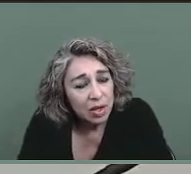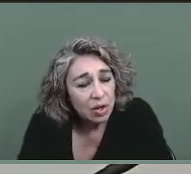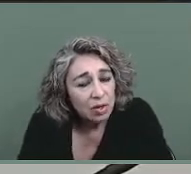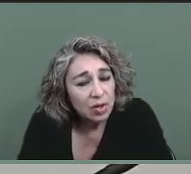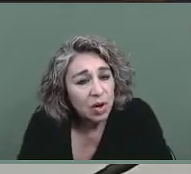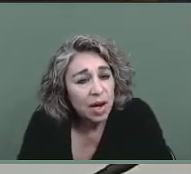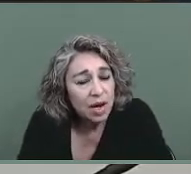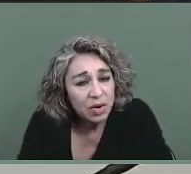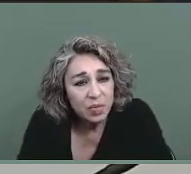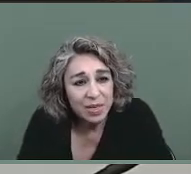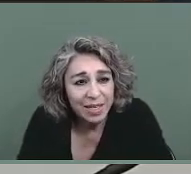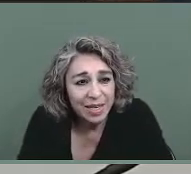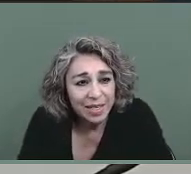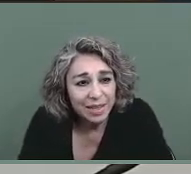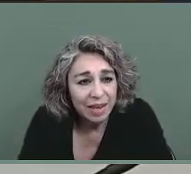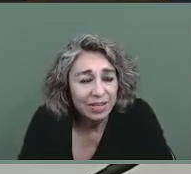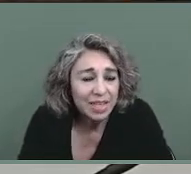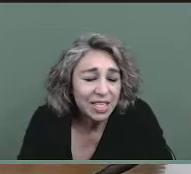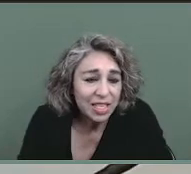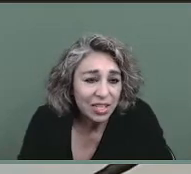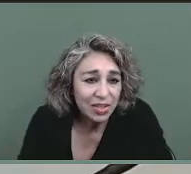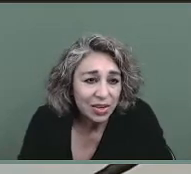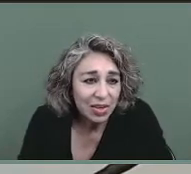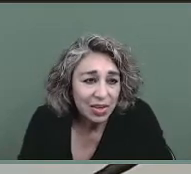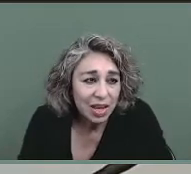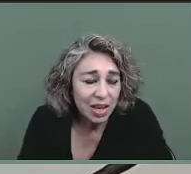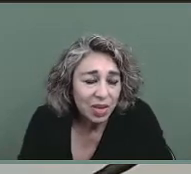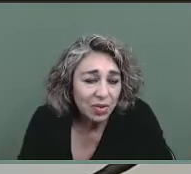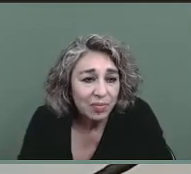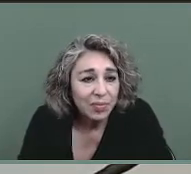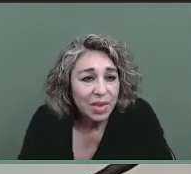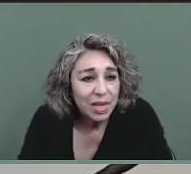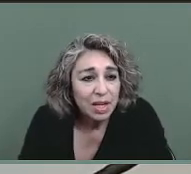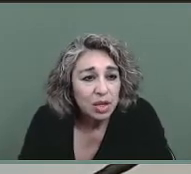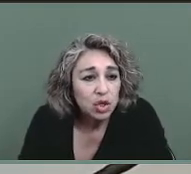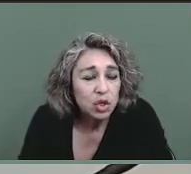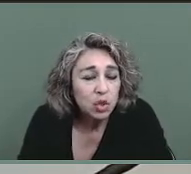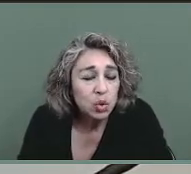to a hundred percent of attention today you